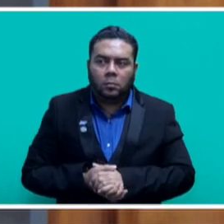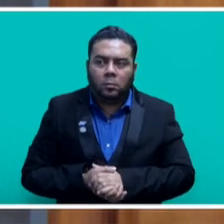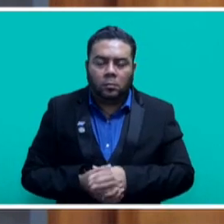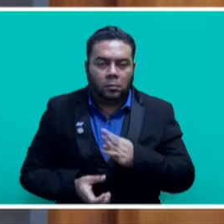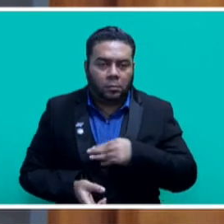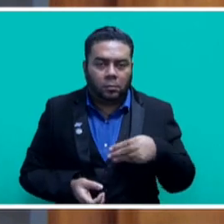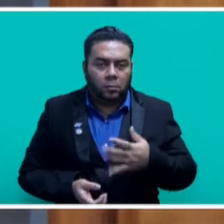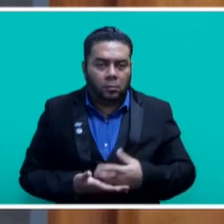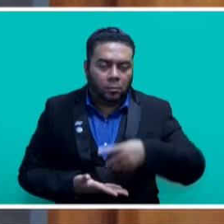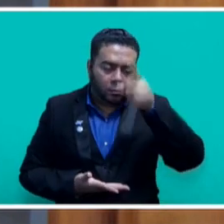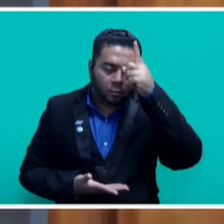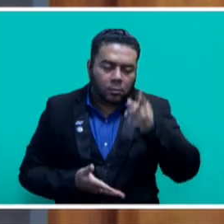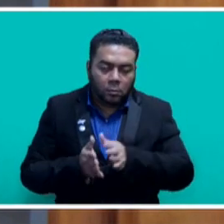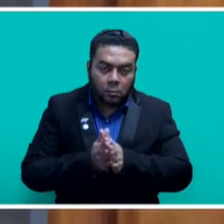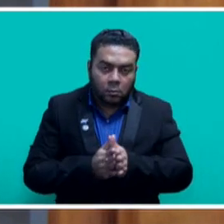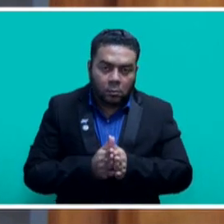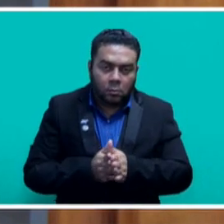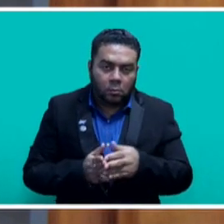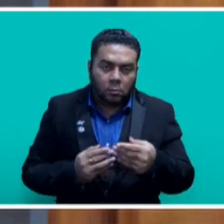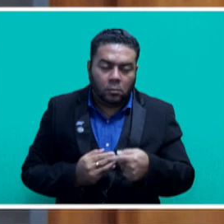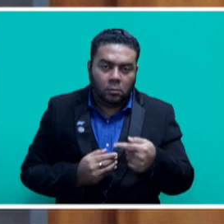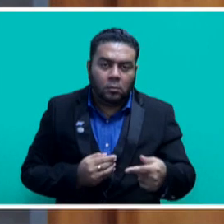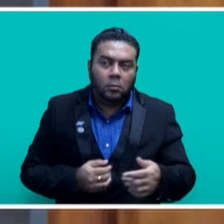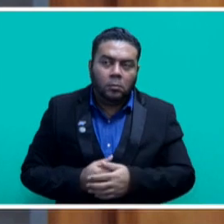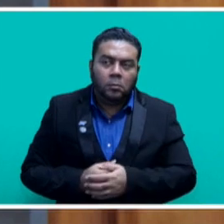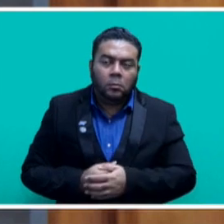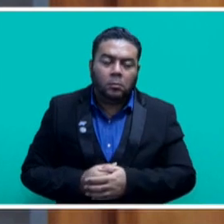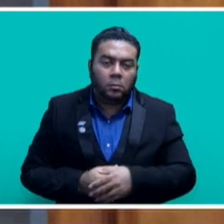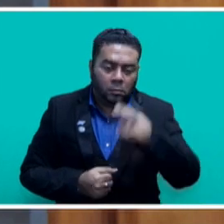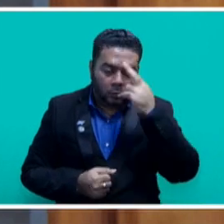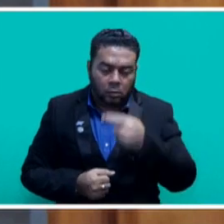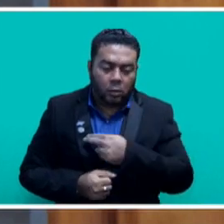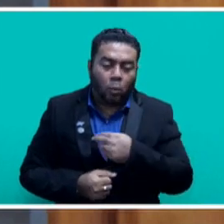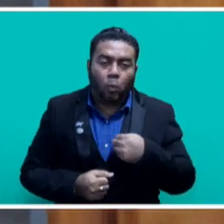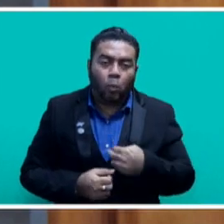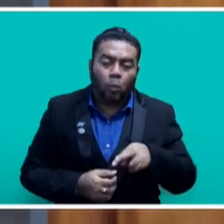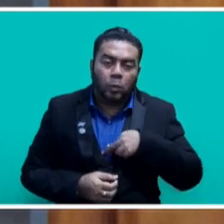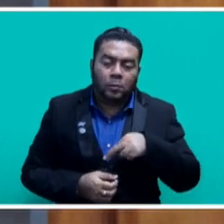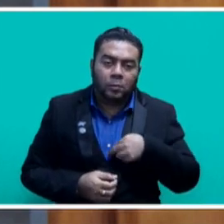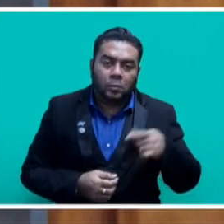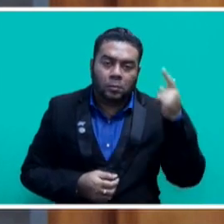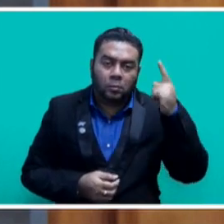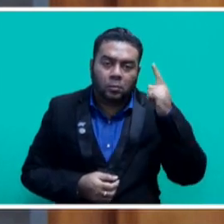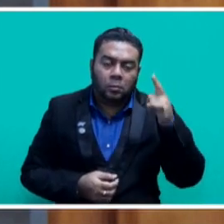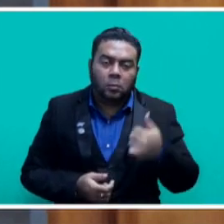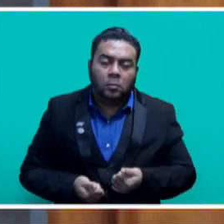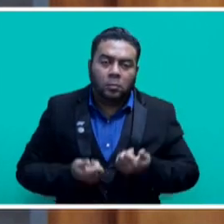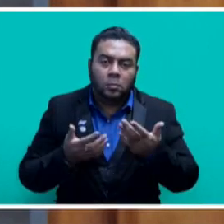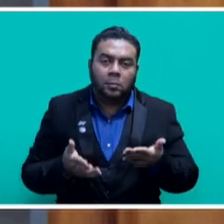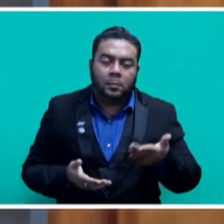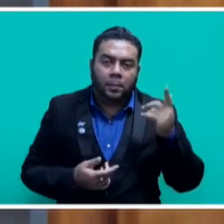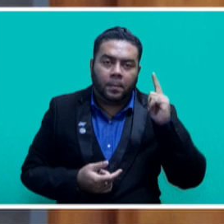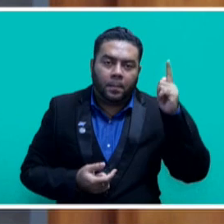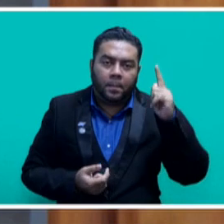Ministry of Education is committed that chaplains or the religious teachers are given provision of